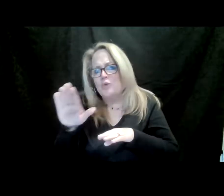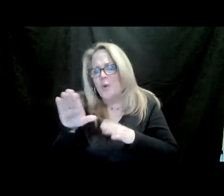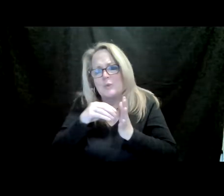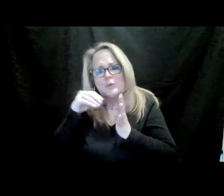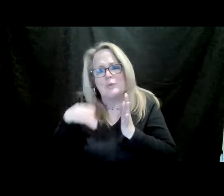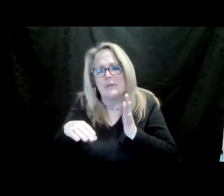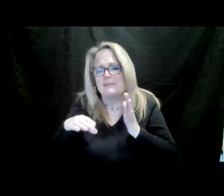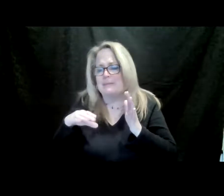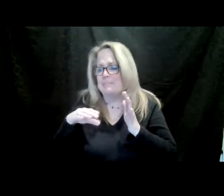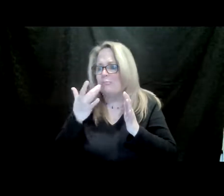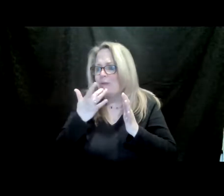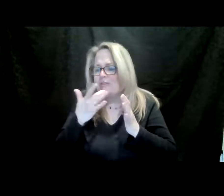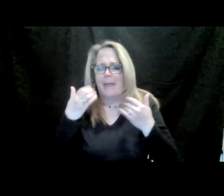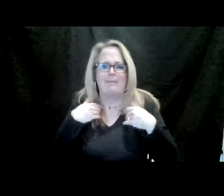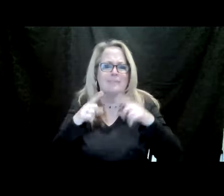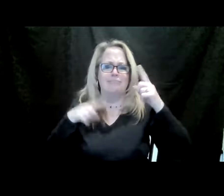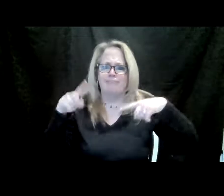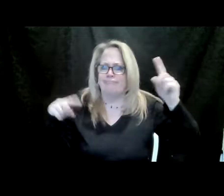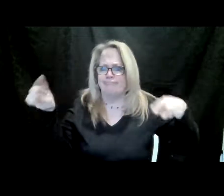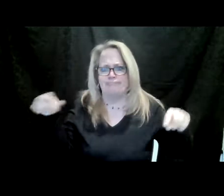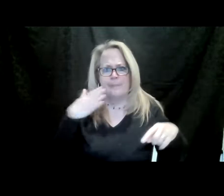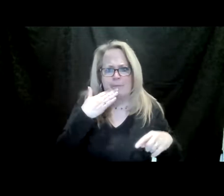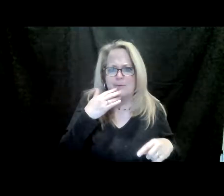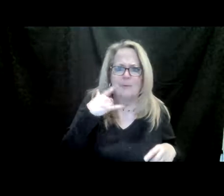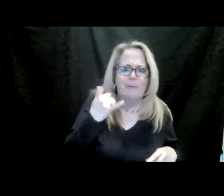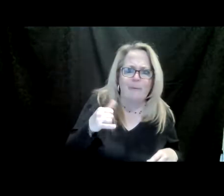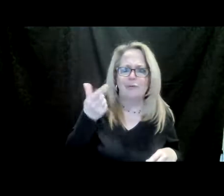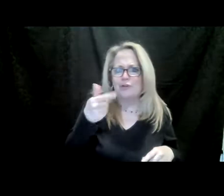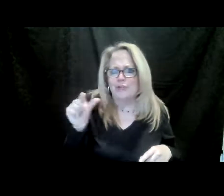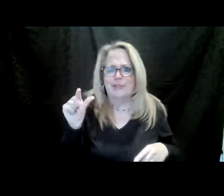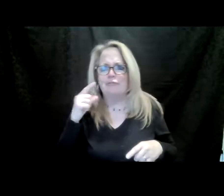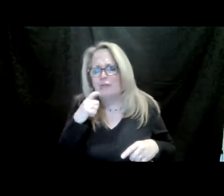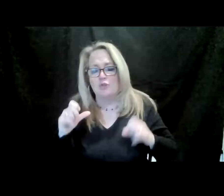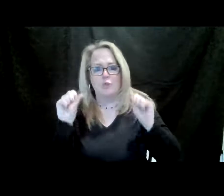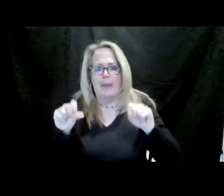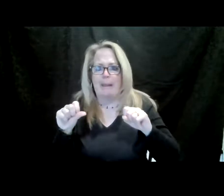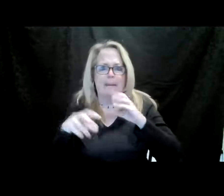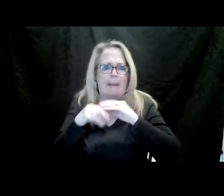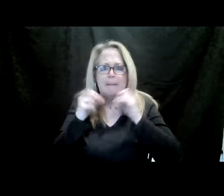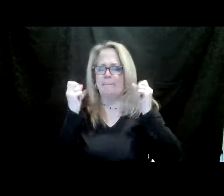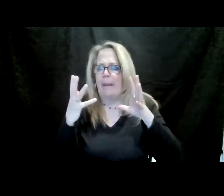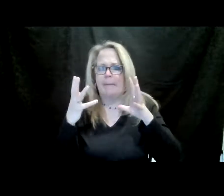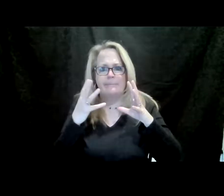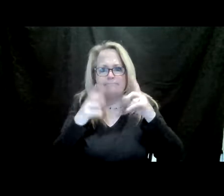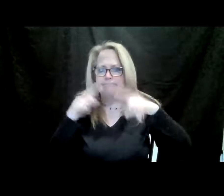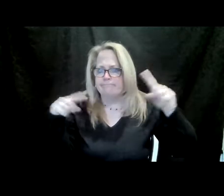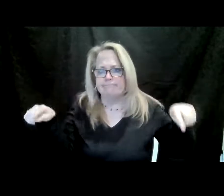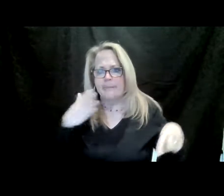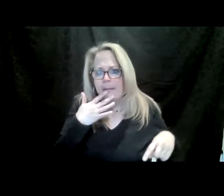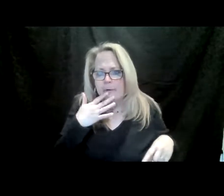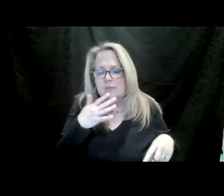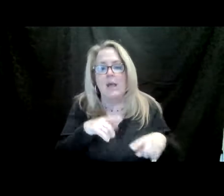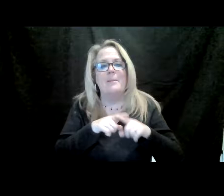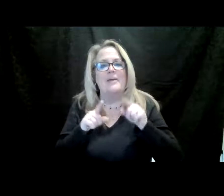gold ones, there are red ones, green, all different colors. So this can be mixed up. But this was sort of like what was talked about in the